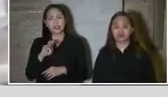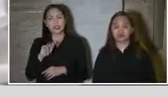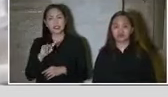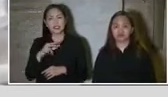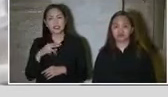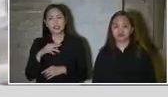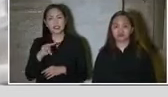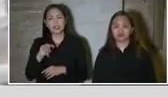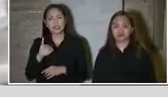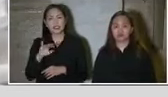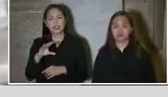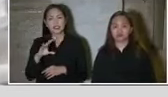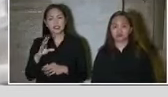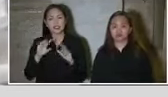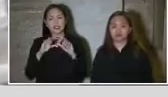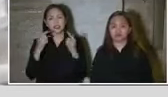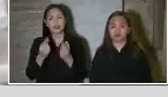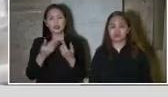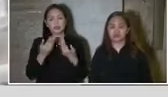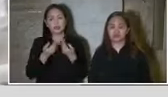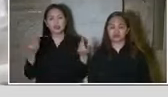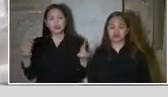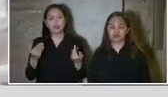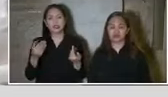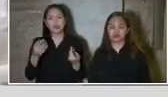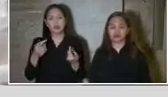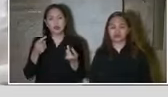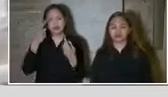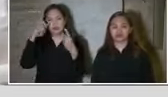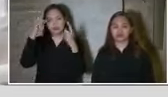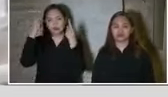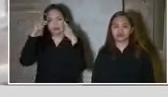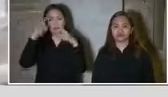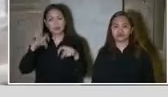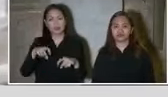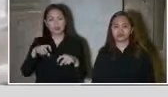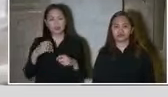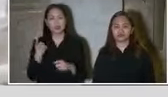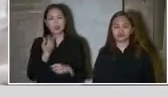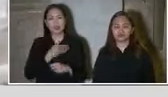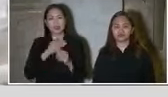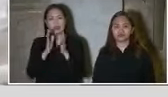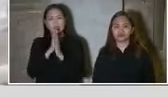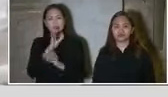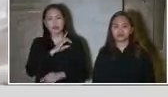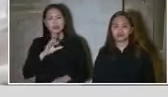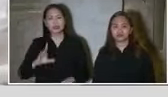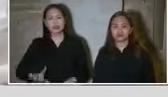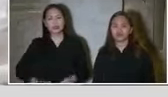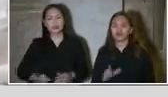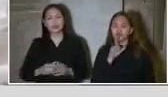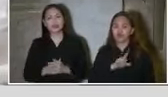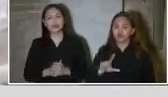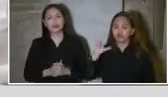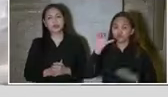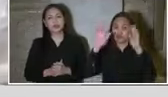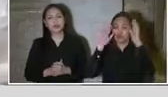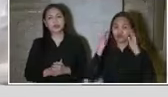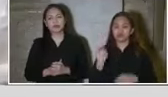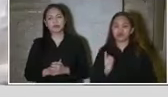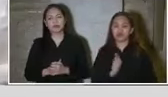by hatred and misunderstanding, let us pray to the Lord. Lord, hear our